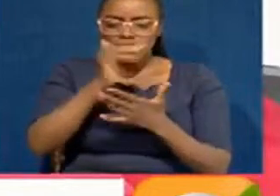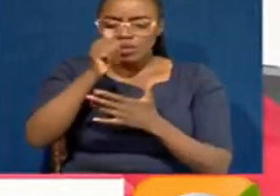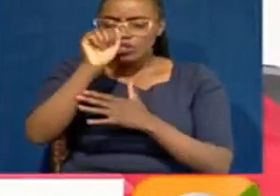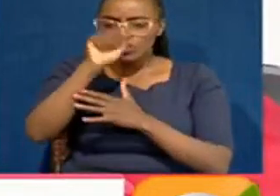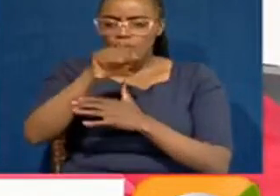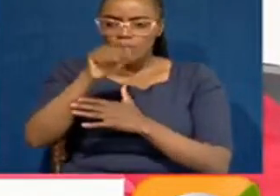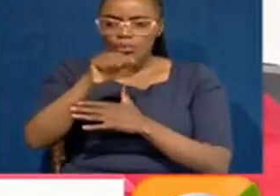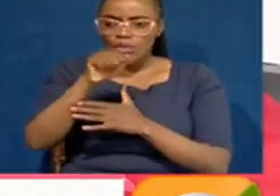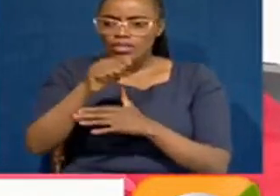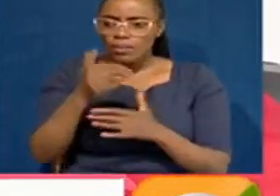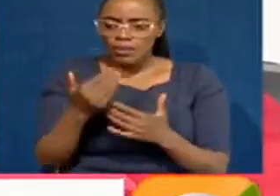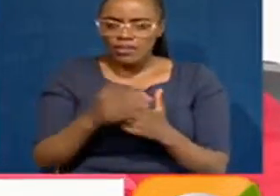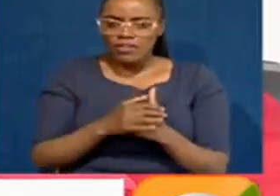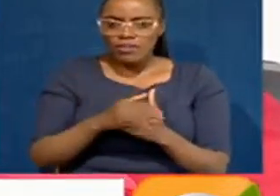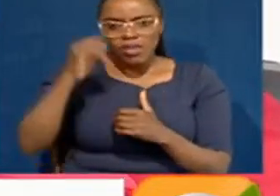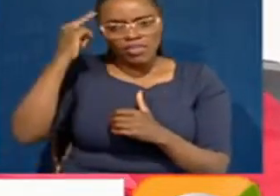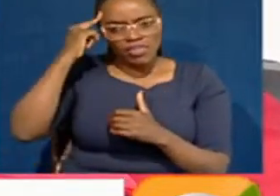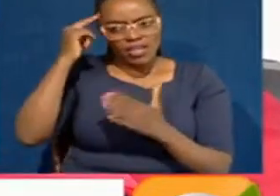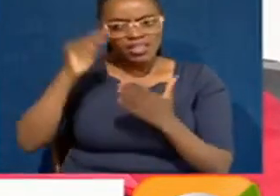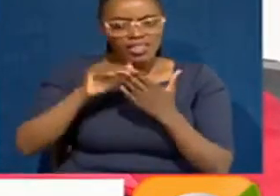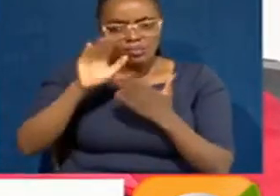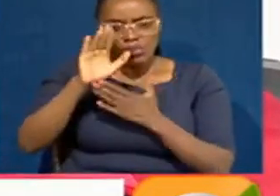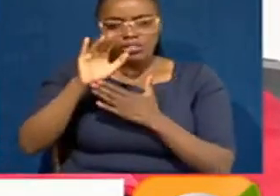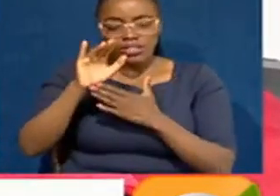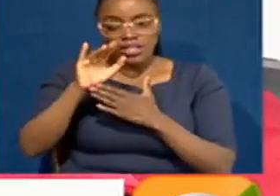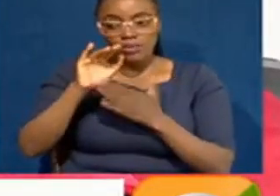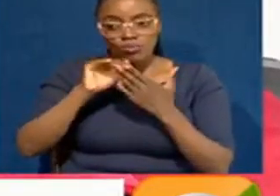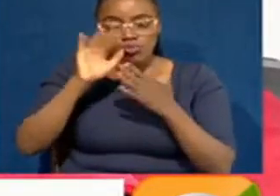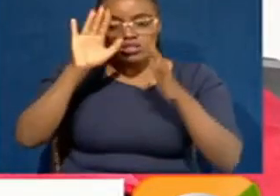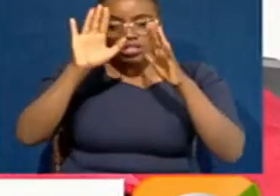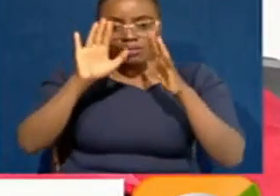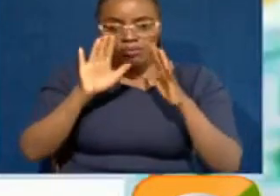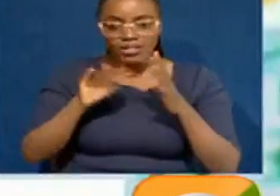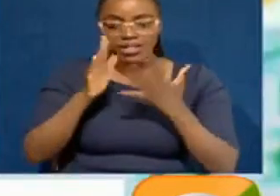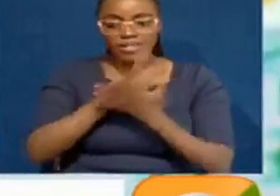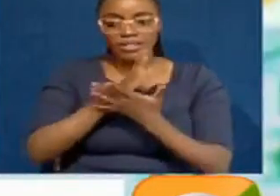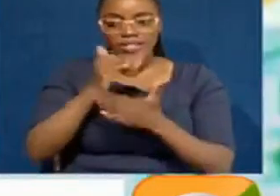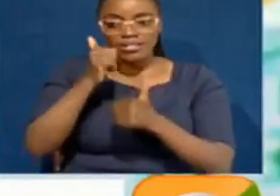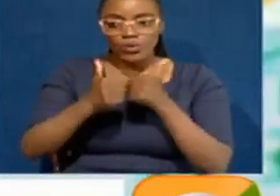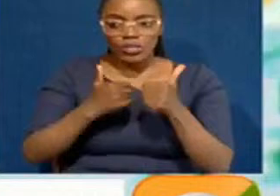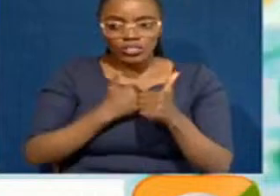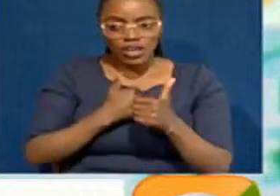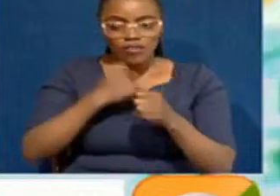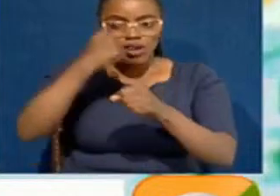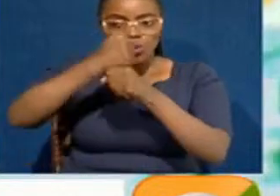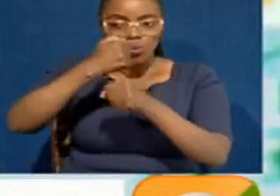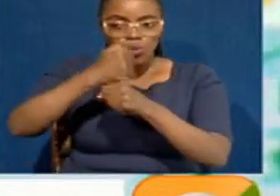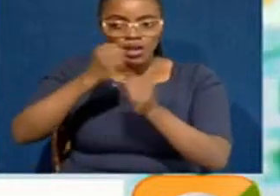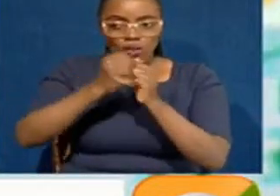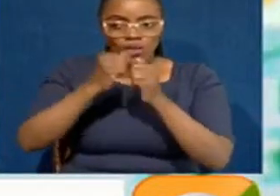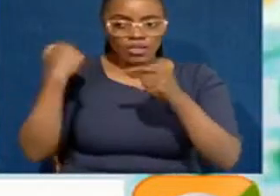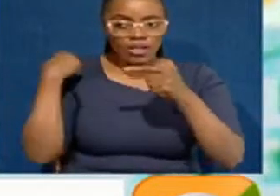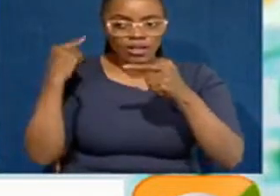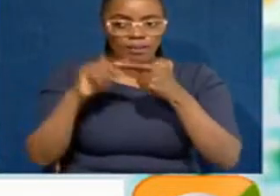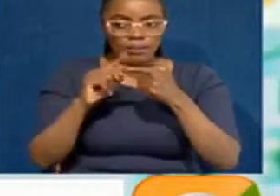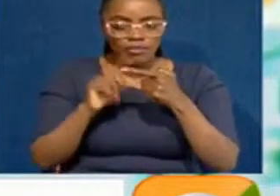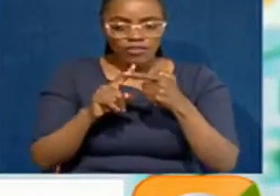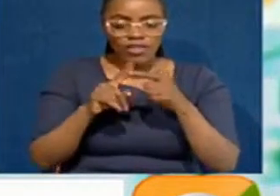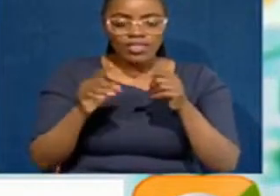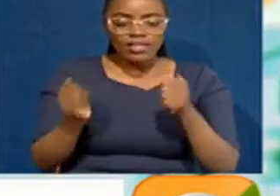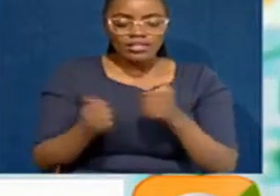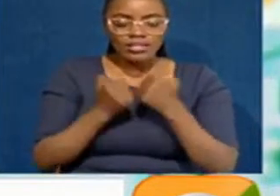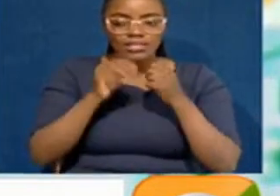possibly? I think the six most important sectors that we as ICPAC are working with are, number one is a disaster risk